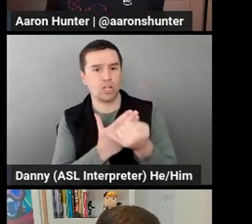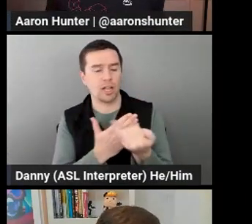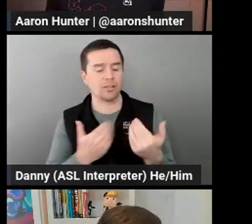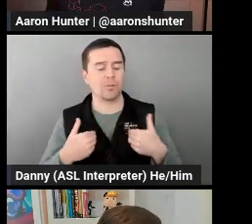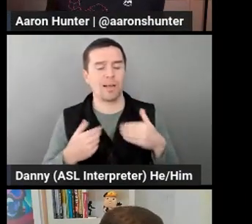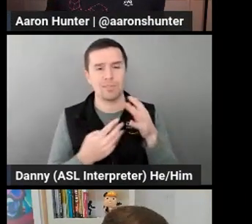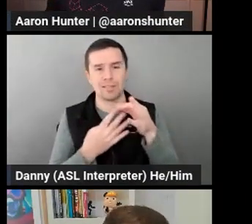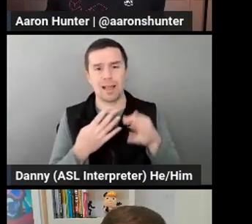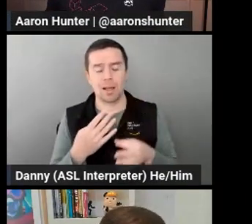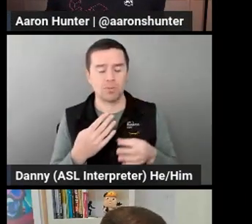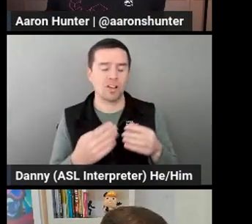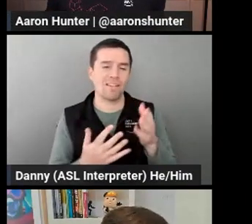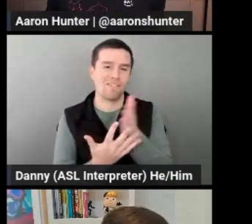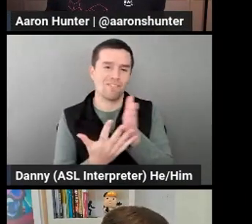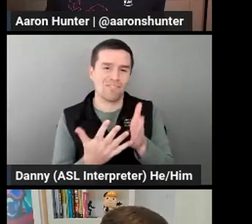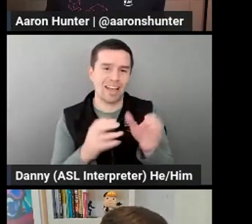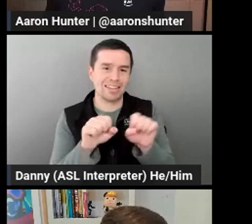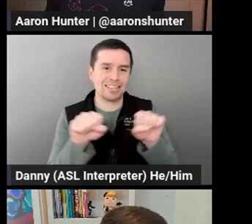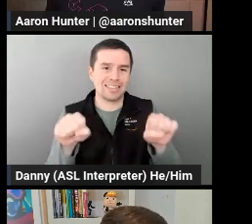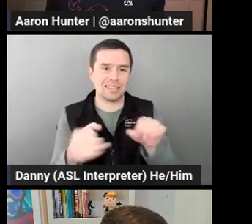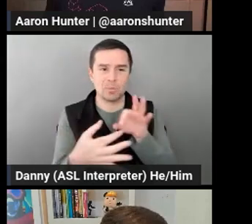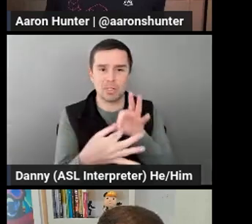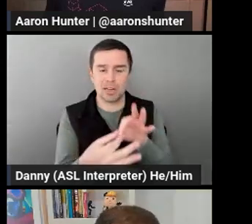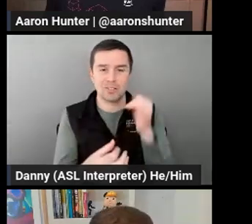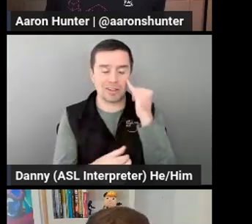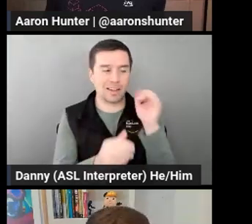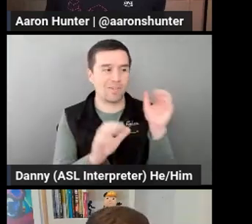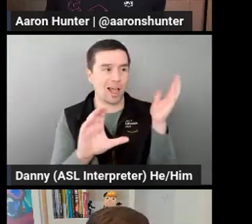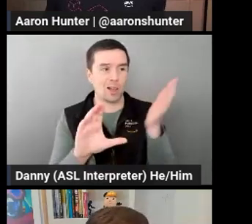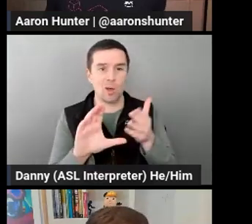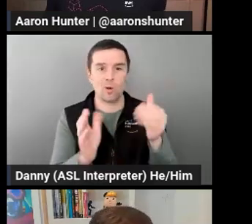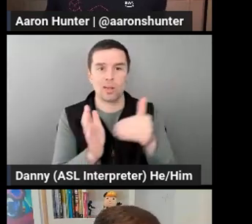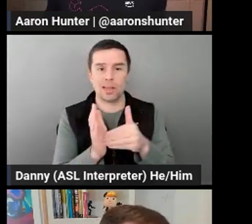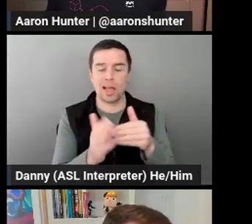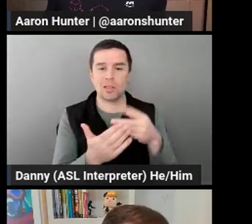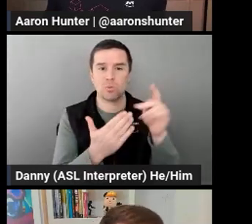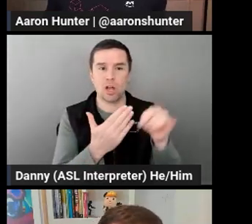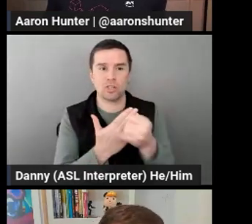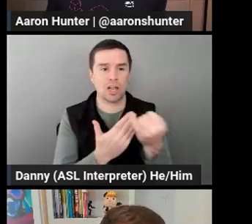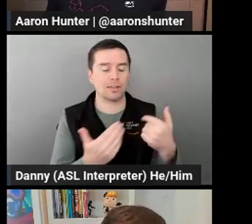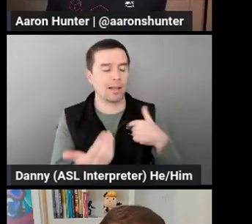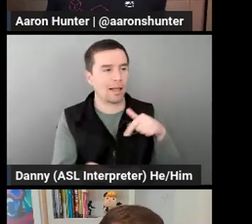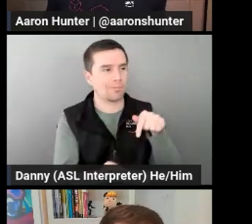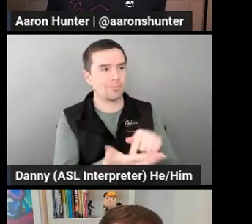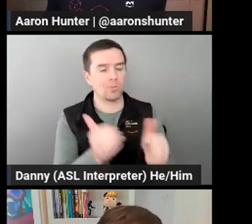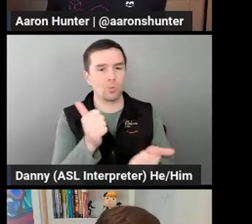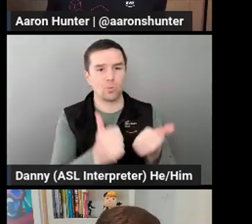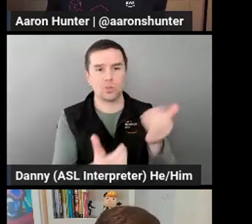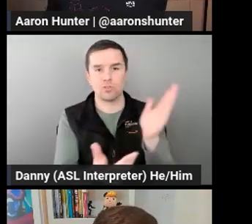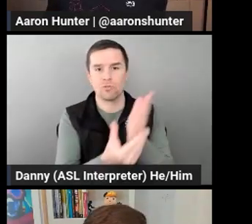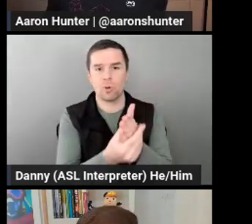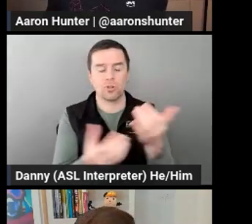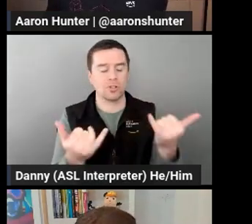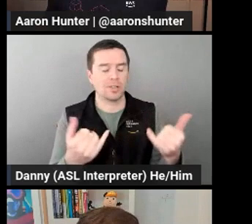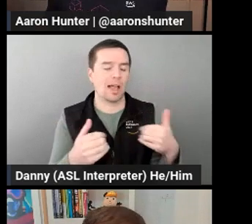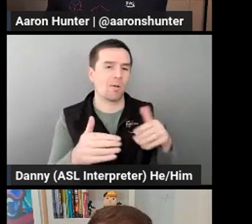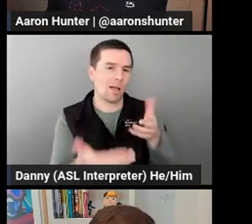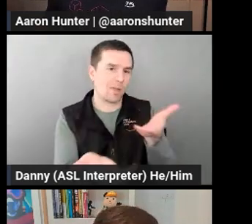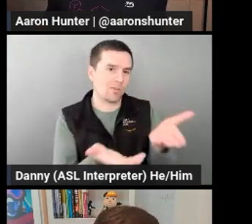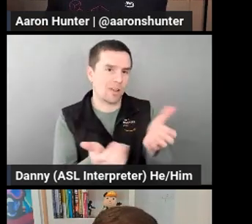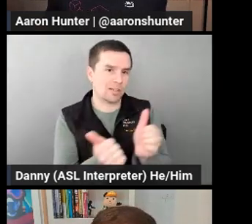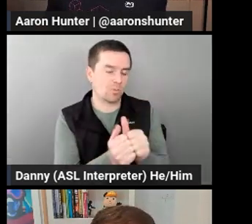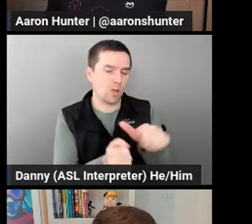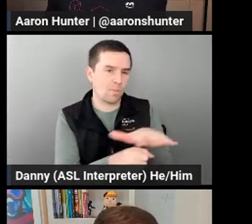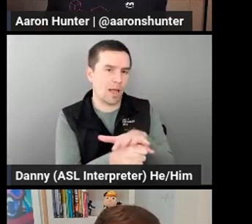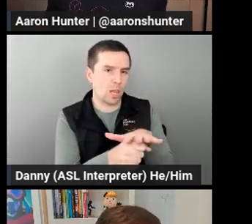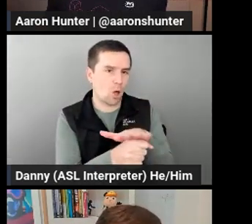file system connection. So if I reload this project, I hit the select folder. Now I'm interacting with my local file system. I happen to be on a Mac. It's